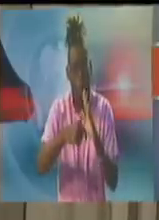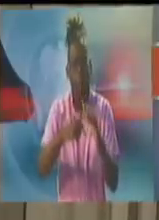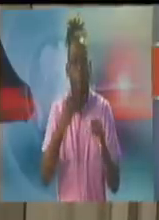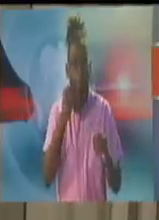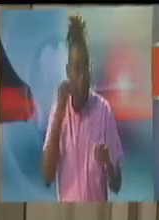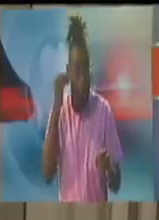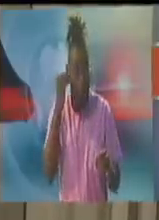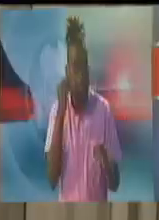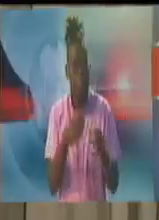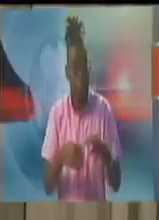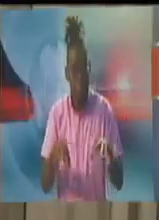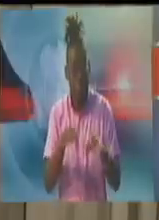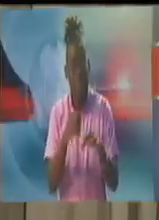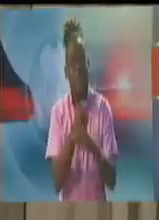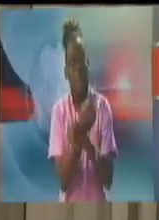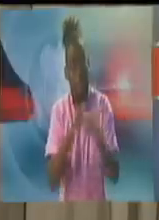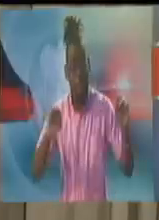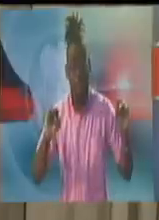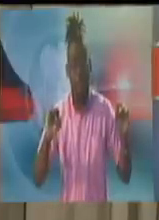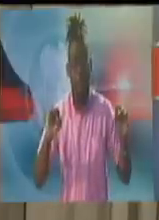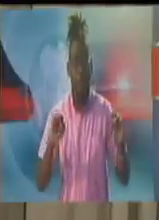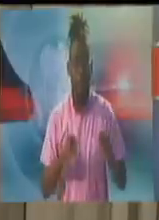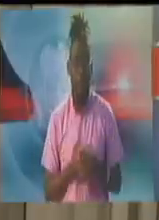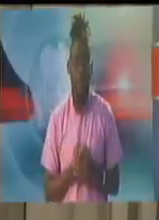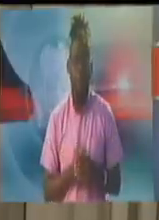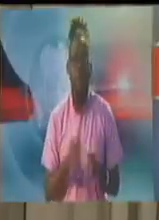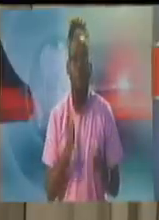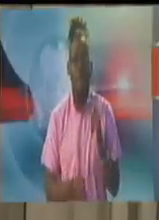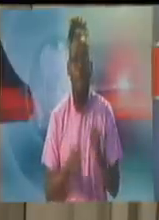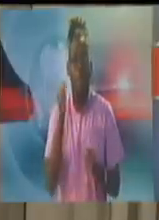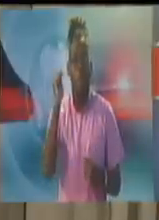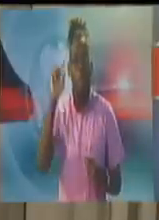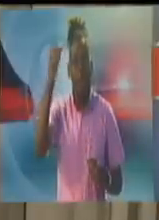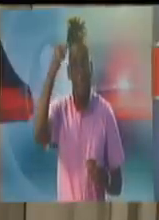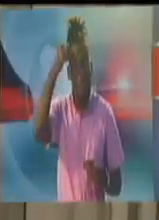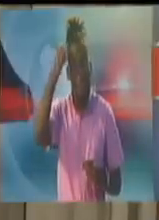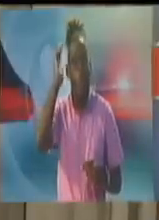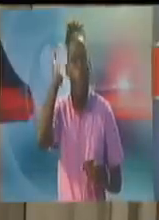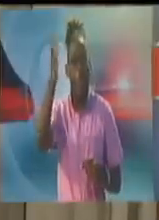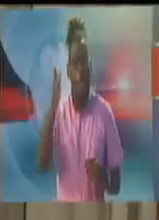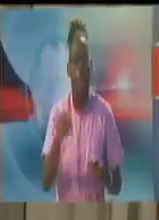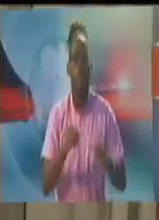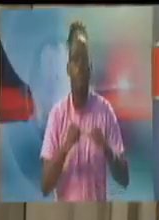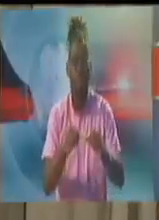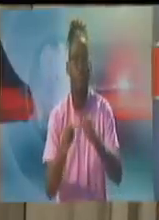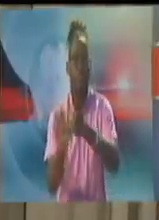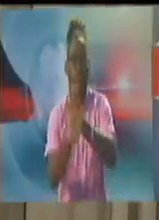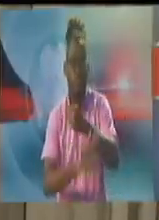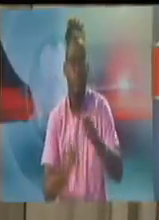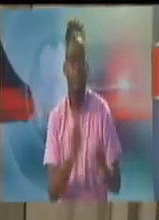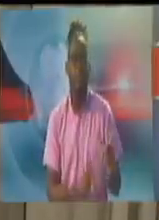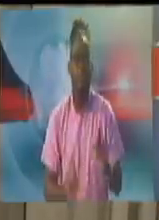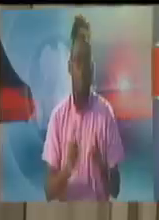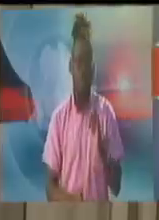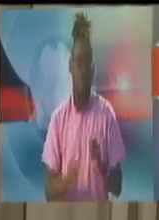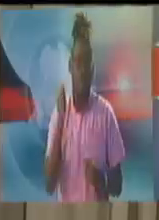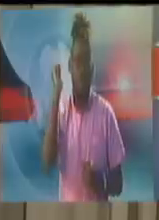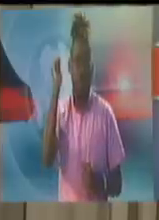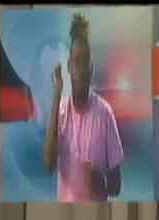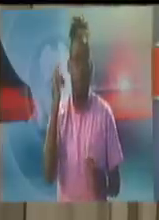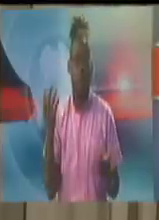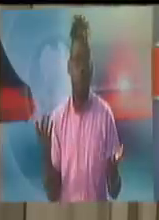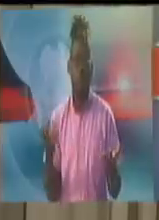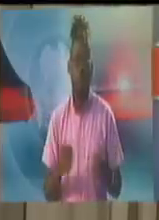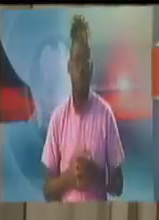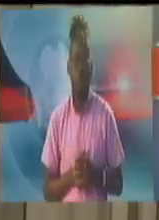committed, the government of Trinidad and Tobago is committed to doing all that we can to continue to protect you, the people of Trinidad and Tobago. Thank you very much,